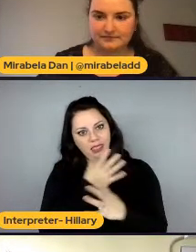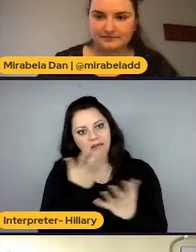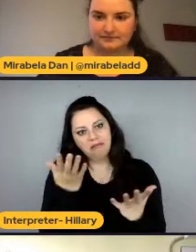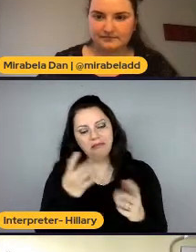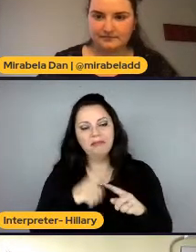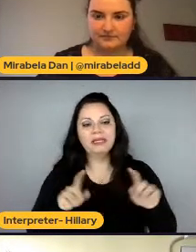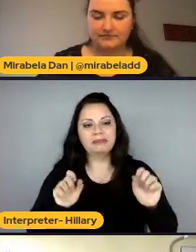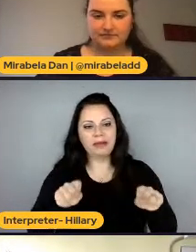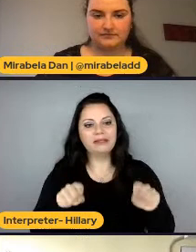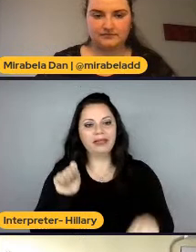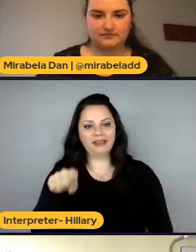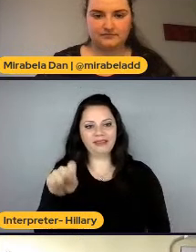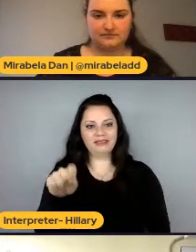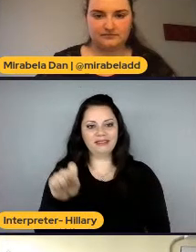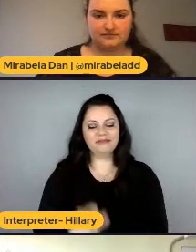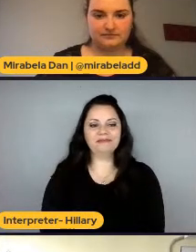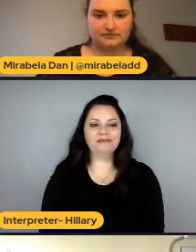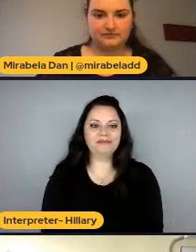possible.